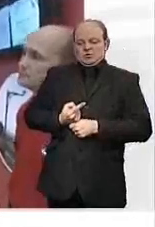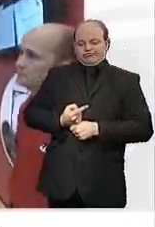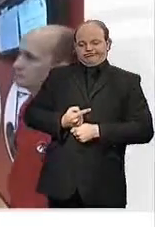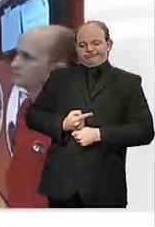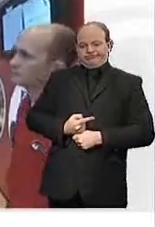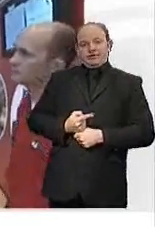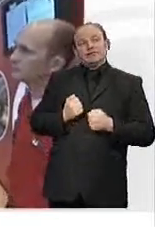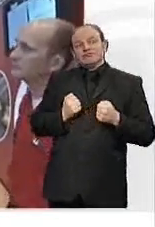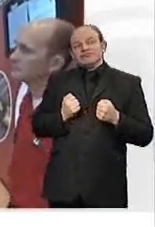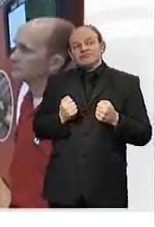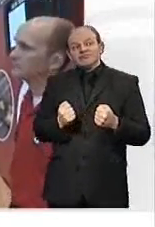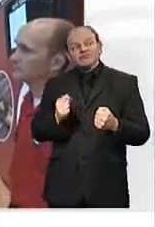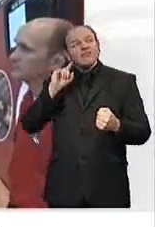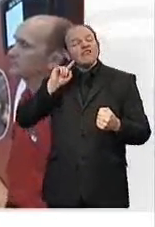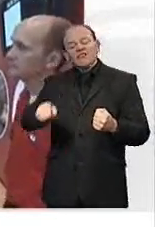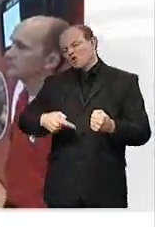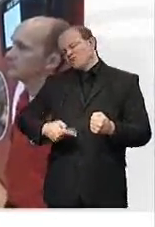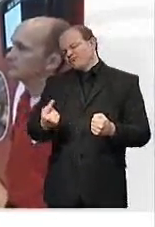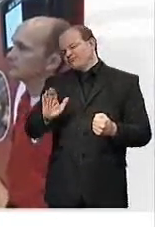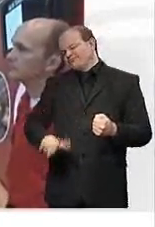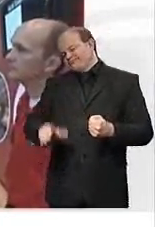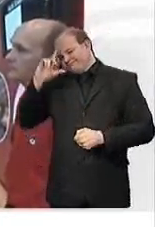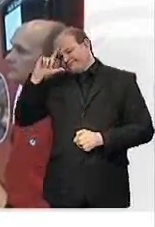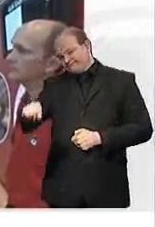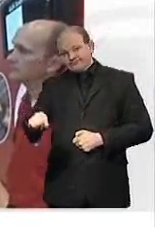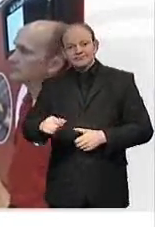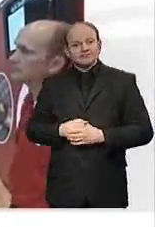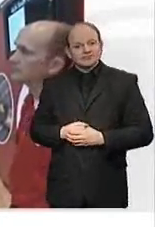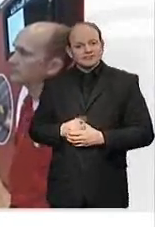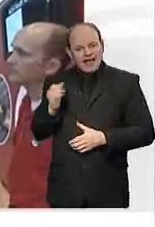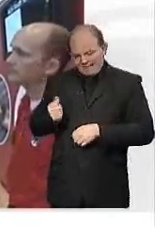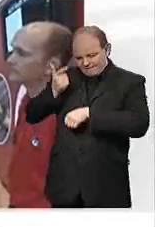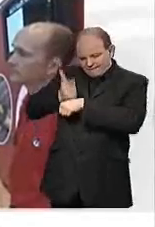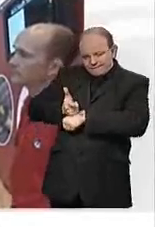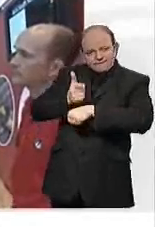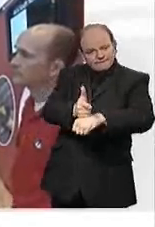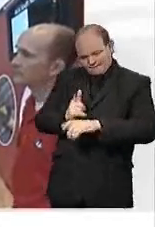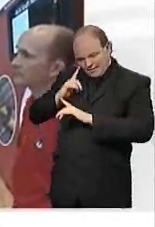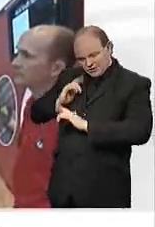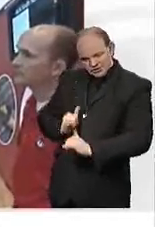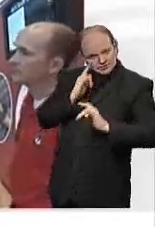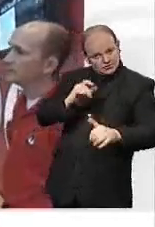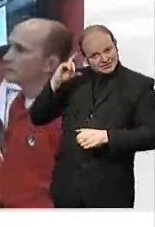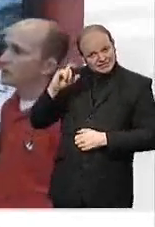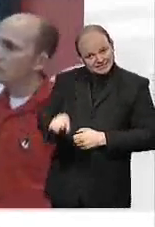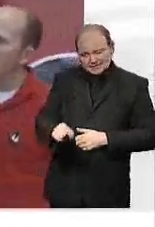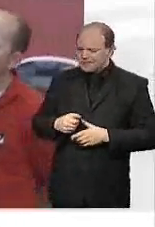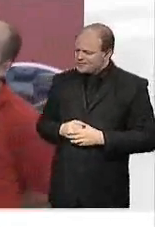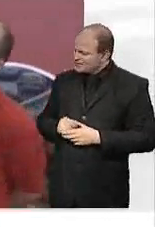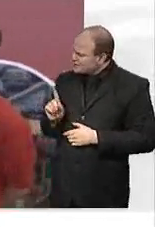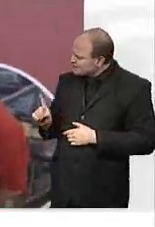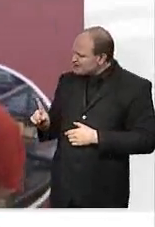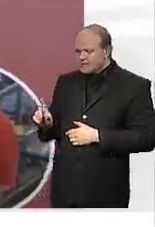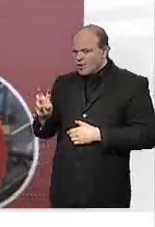can you think of a stretch of road in England or Wales where they've been reduced by a significant amount? I mean, how much of a difference do they make? Well,